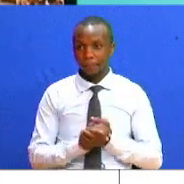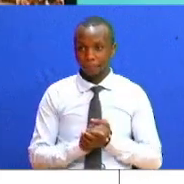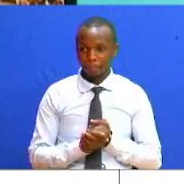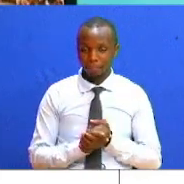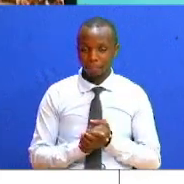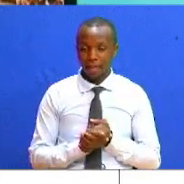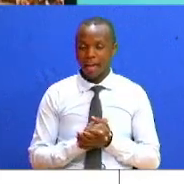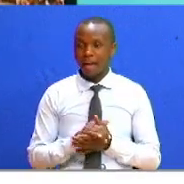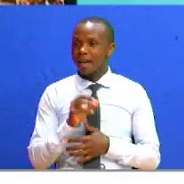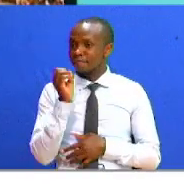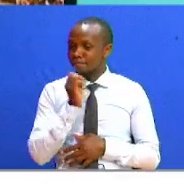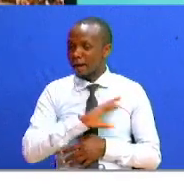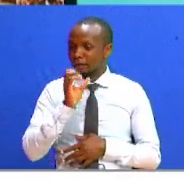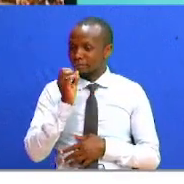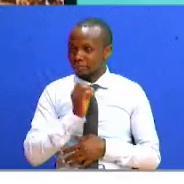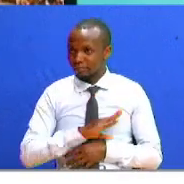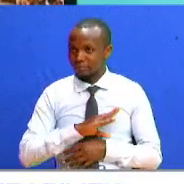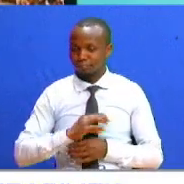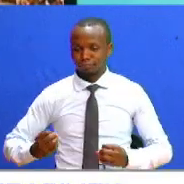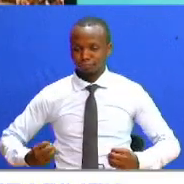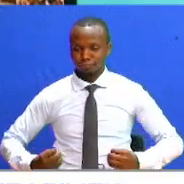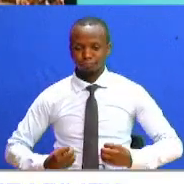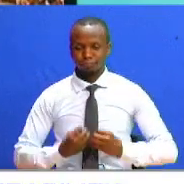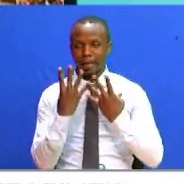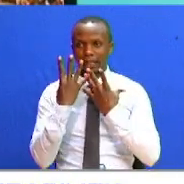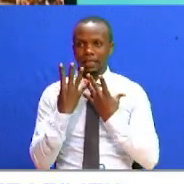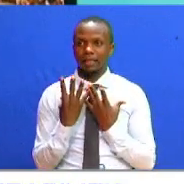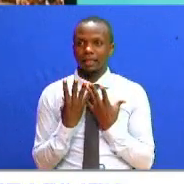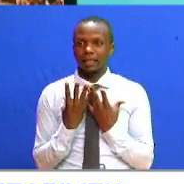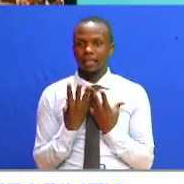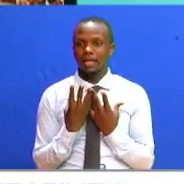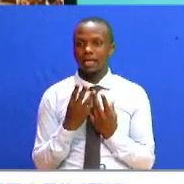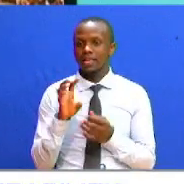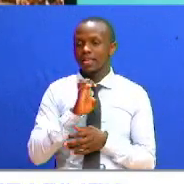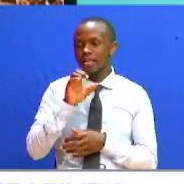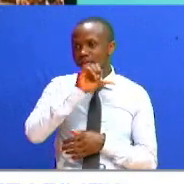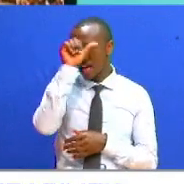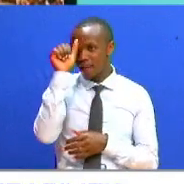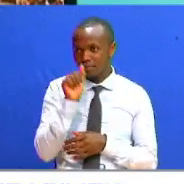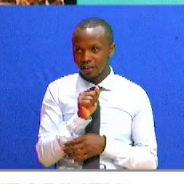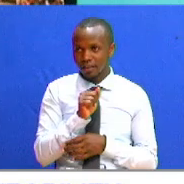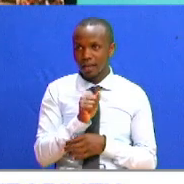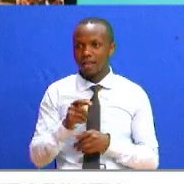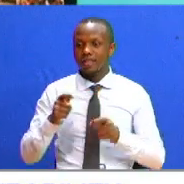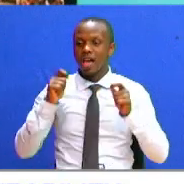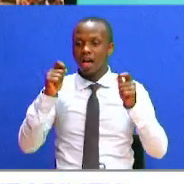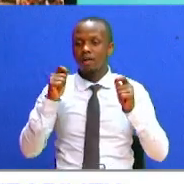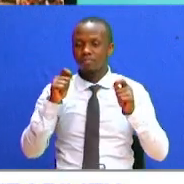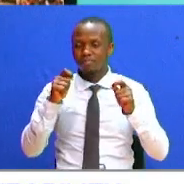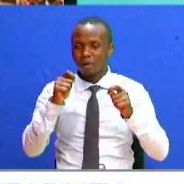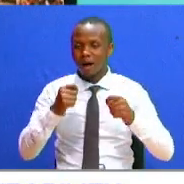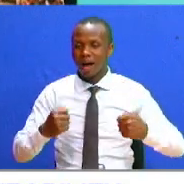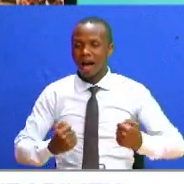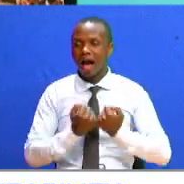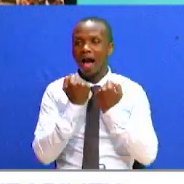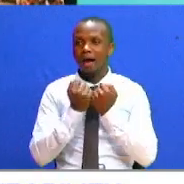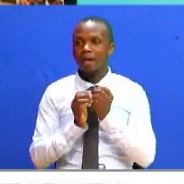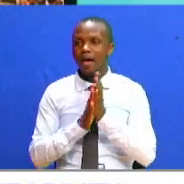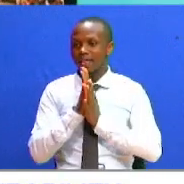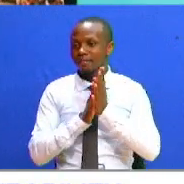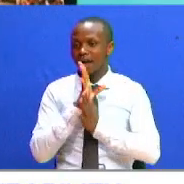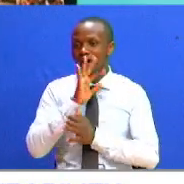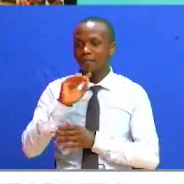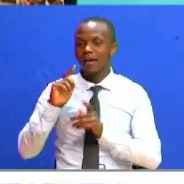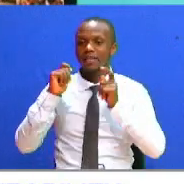Tensions are rising in the East Africa as anti-government protests gain momentum inspired by recent demonstrations in